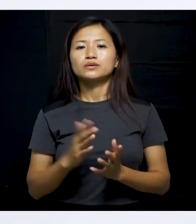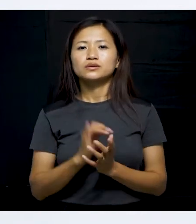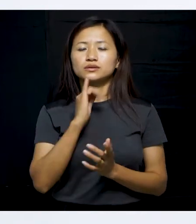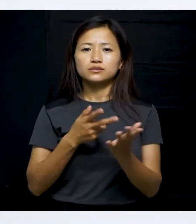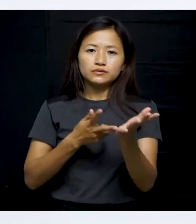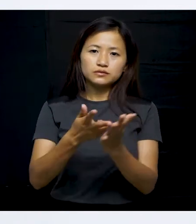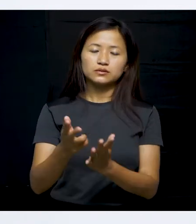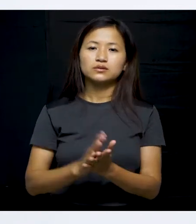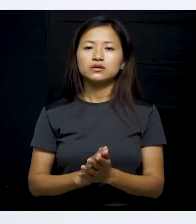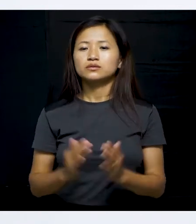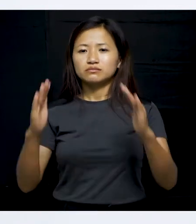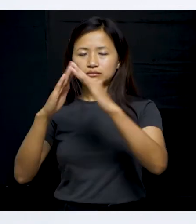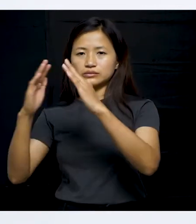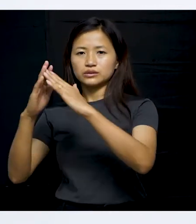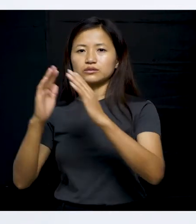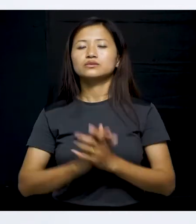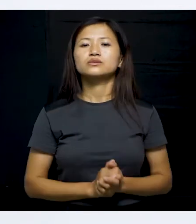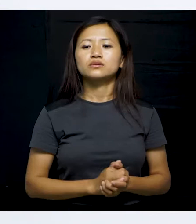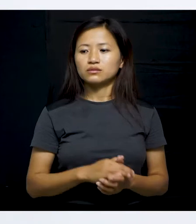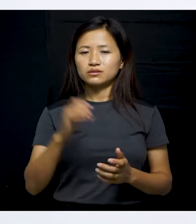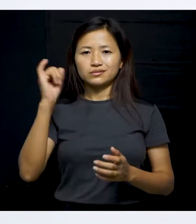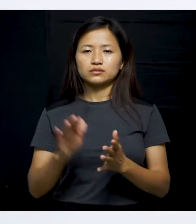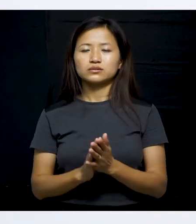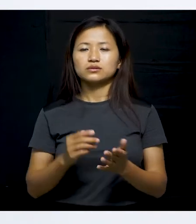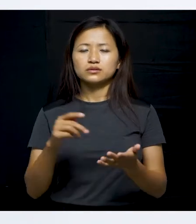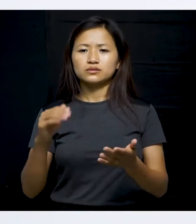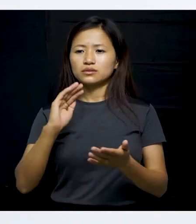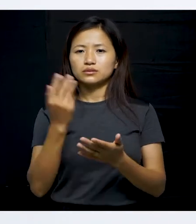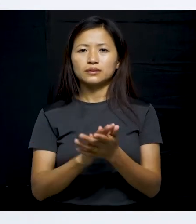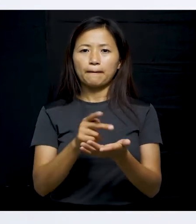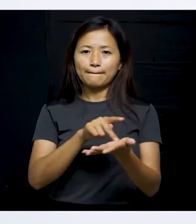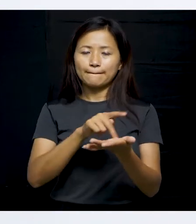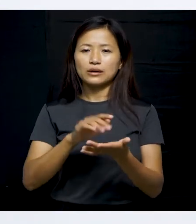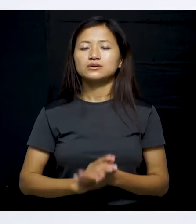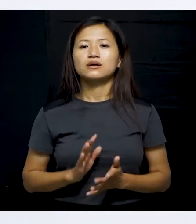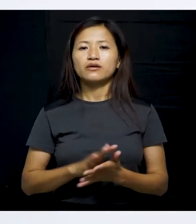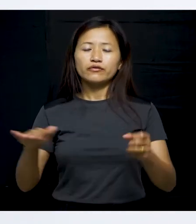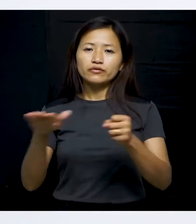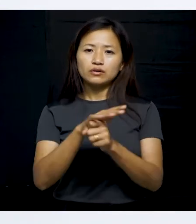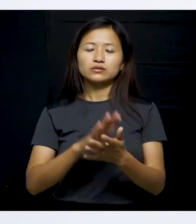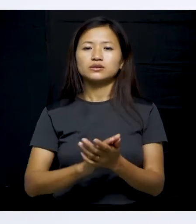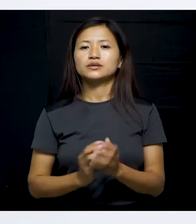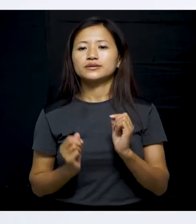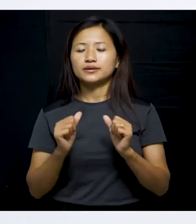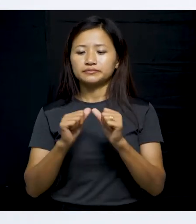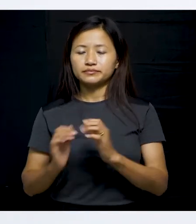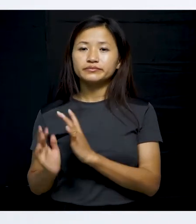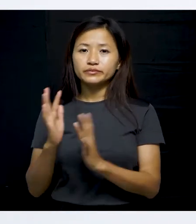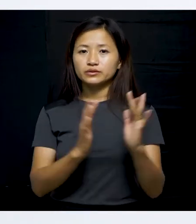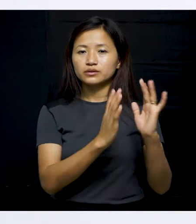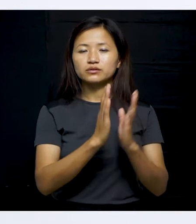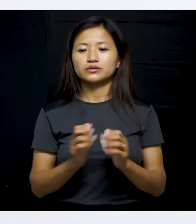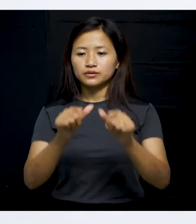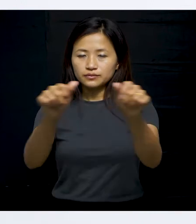the villages or whether in the towns also in some parts, we see that it is a fully agricultural area. However,